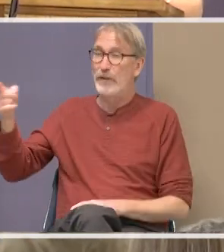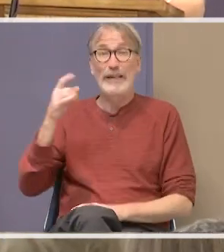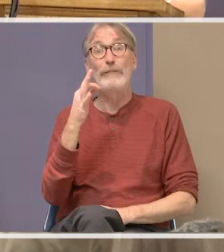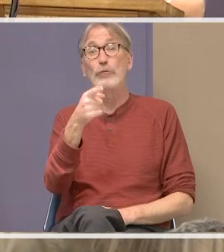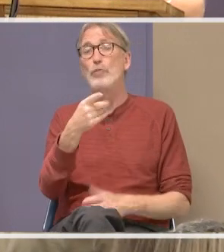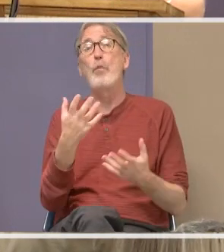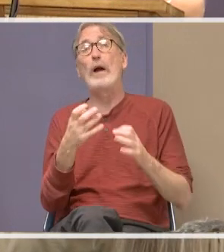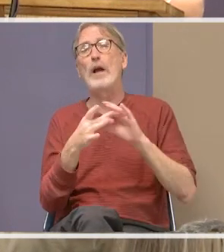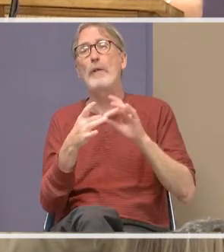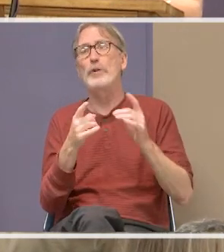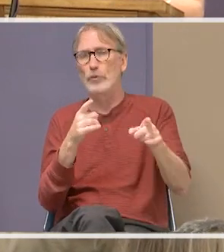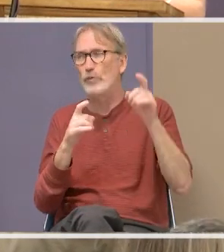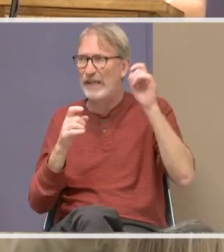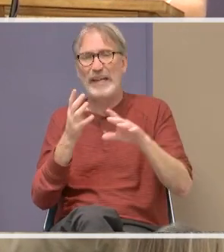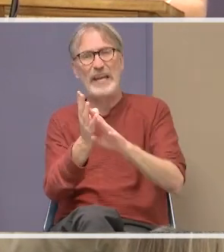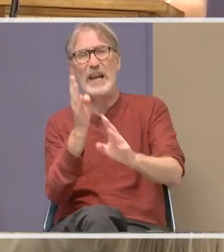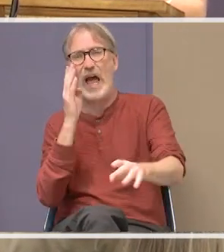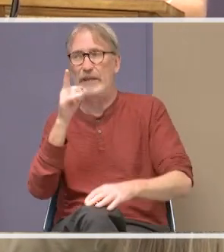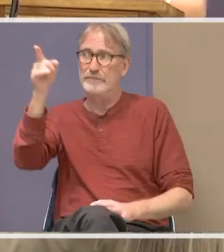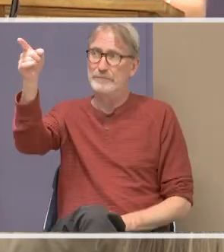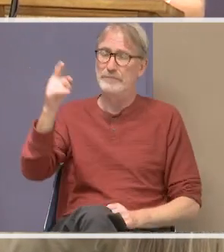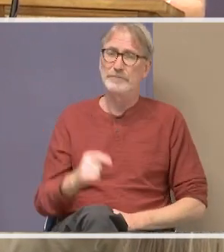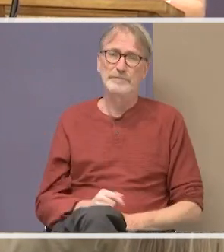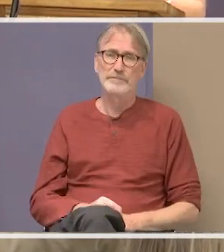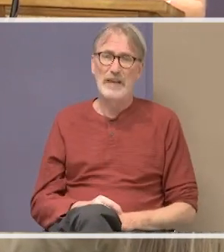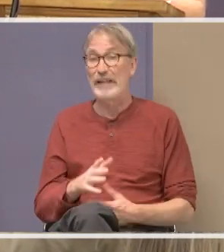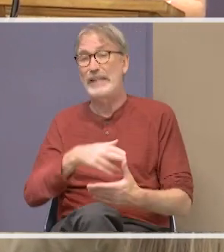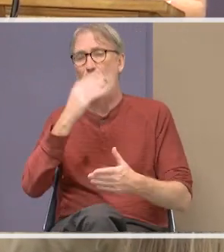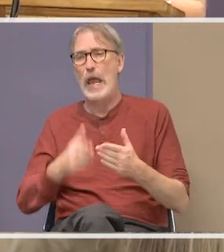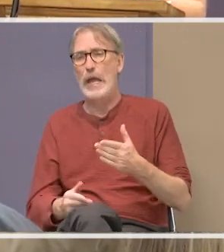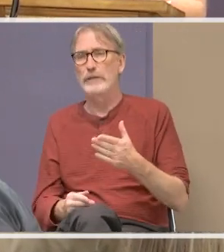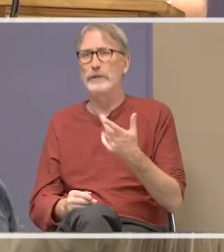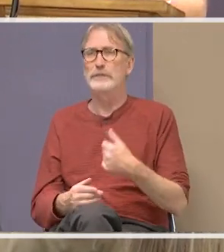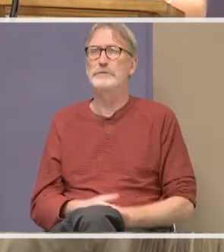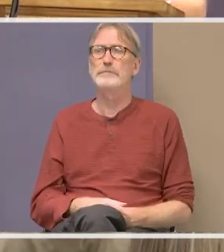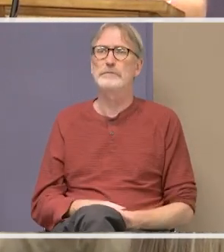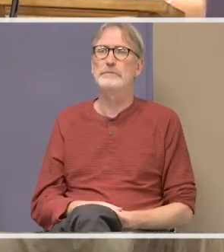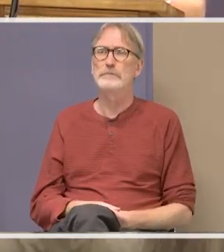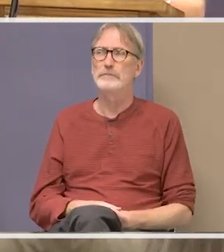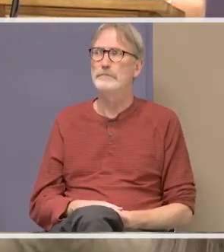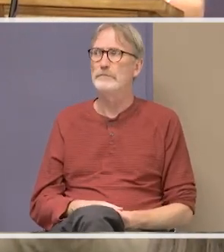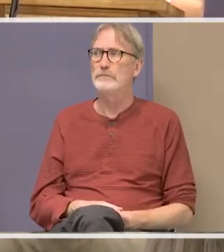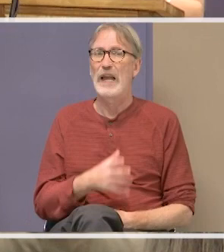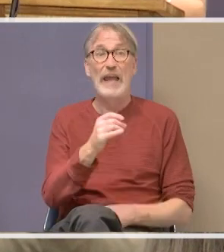make a comment, I ask that you join the line. I'm going to join at the end of the line and ask some comments from Zoom as well.